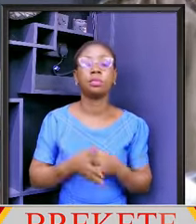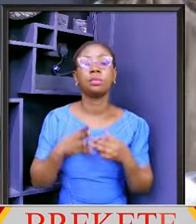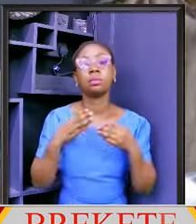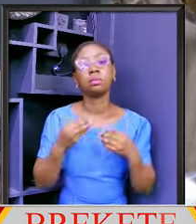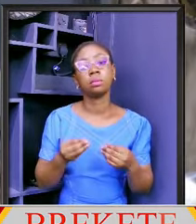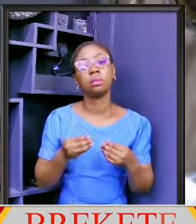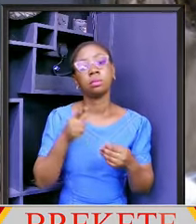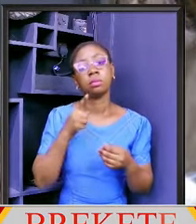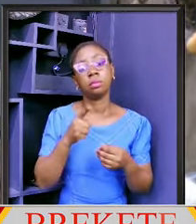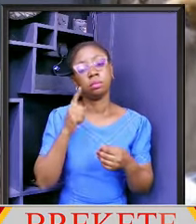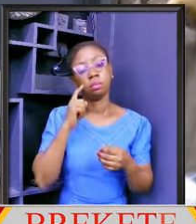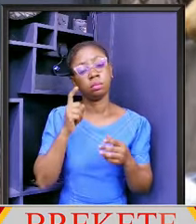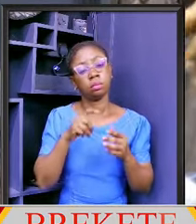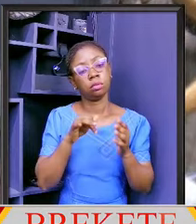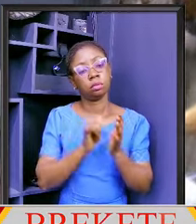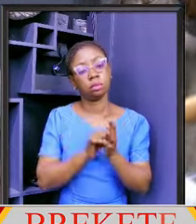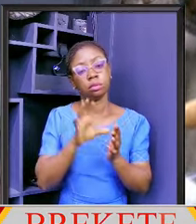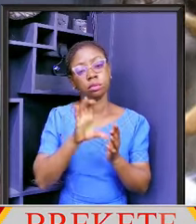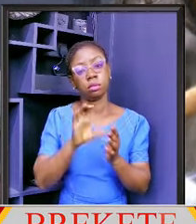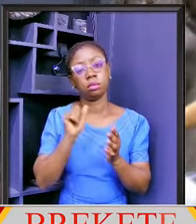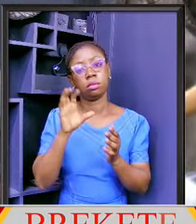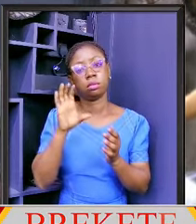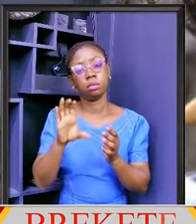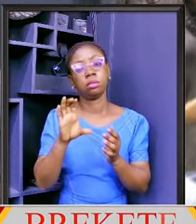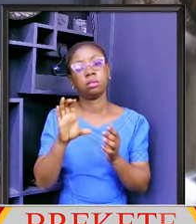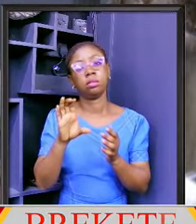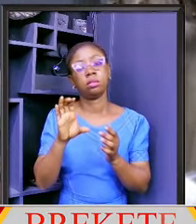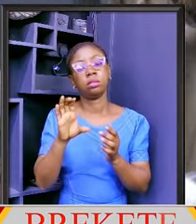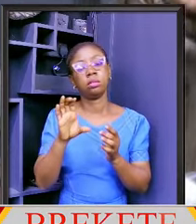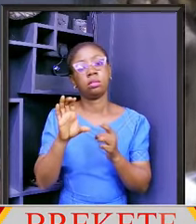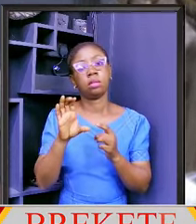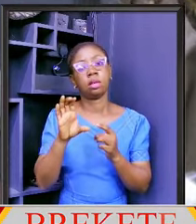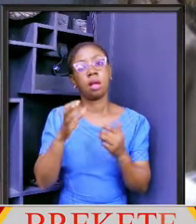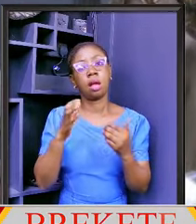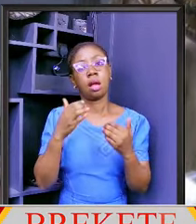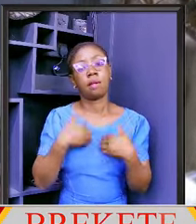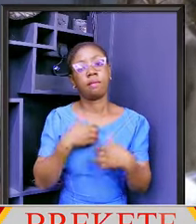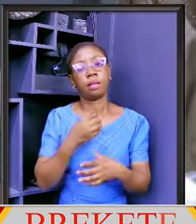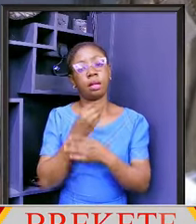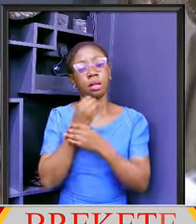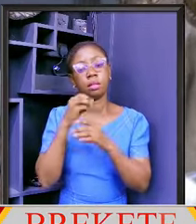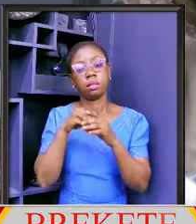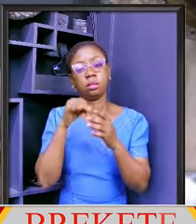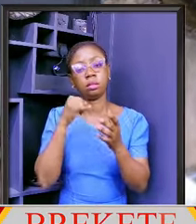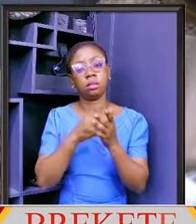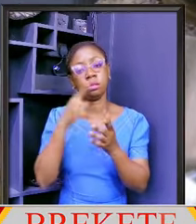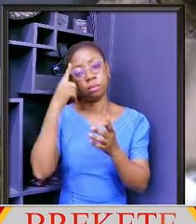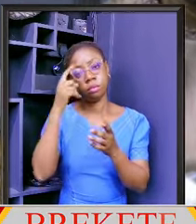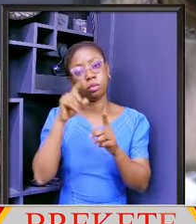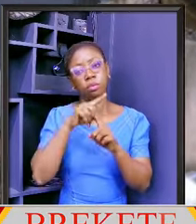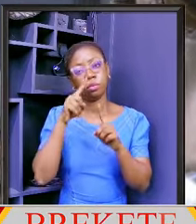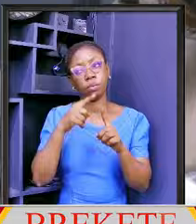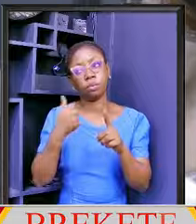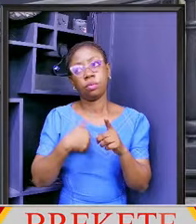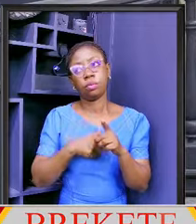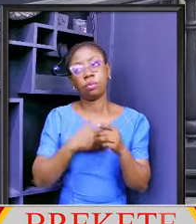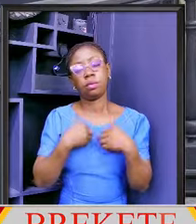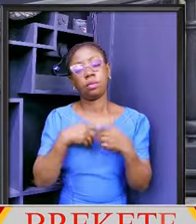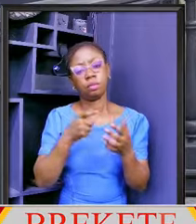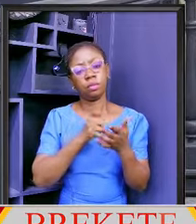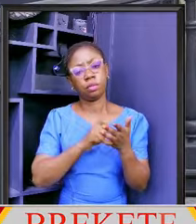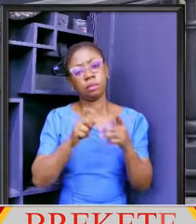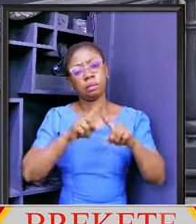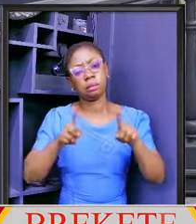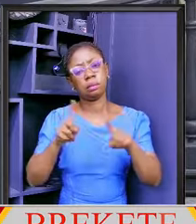So you discovered that CAC, a Corporate Affairs Commission, had a hand in it. Yes, because when we have written series of